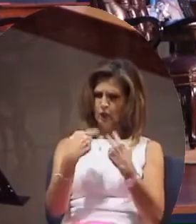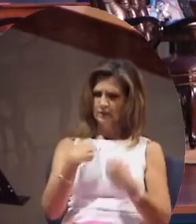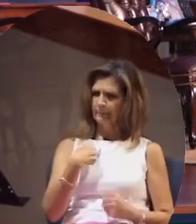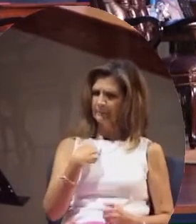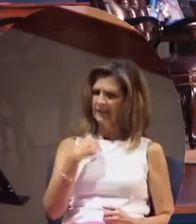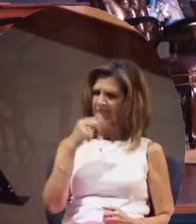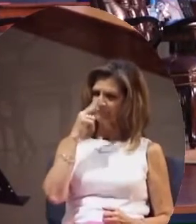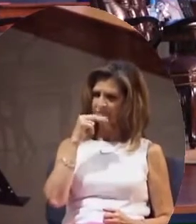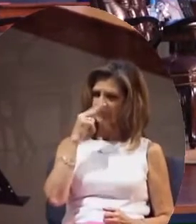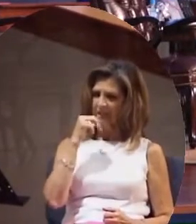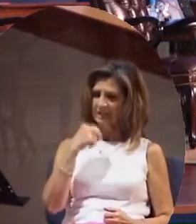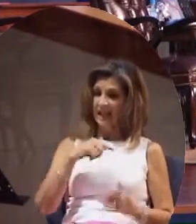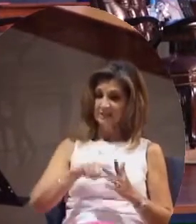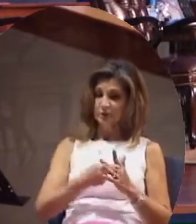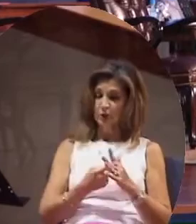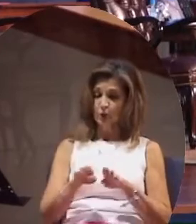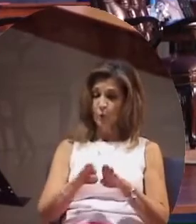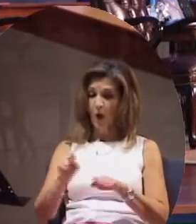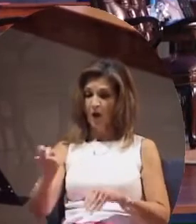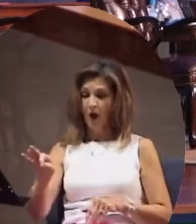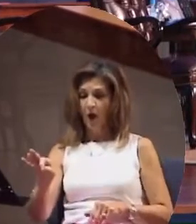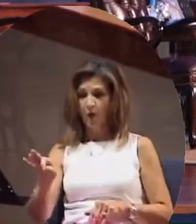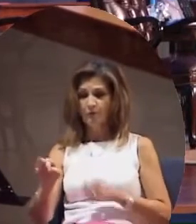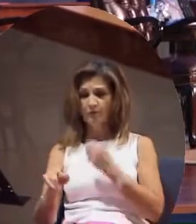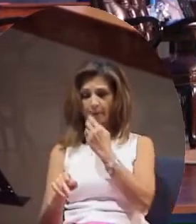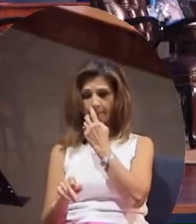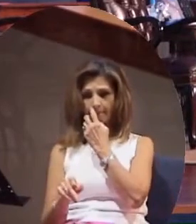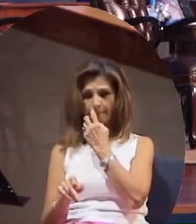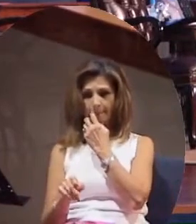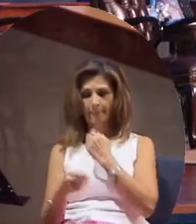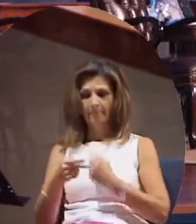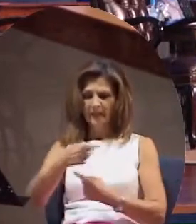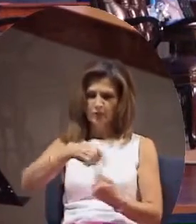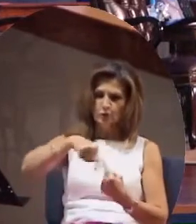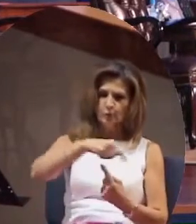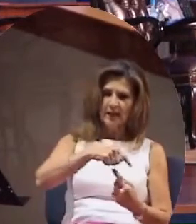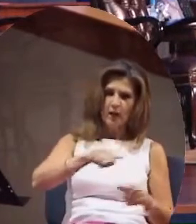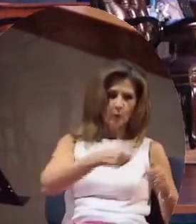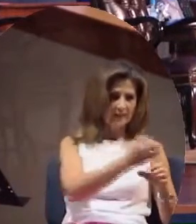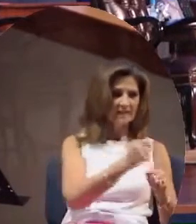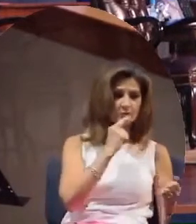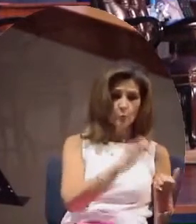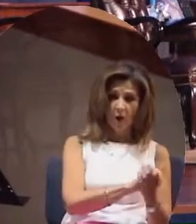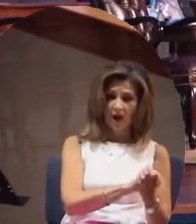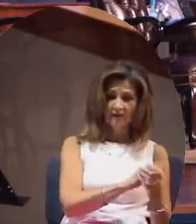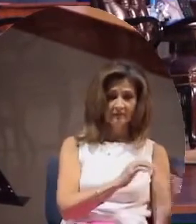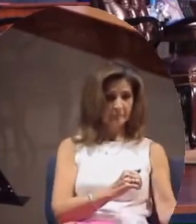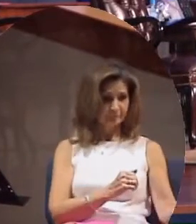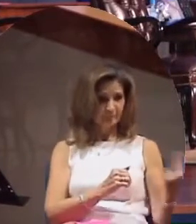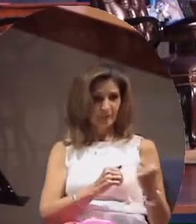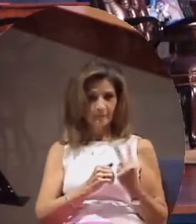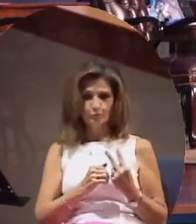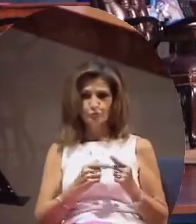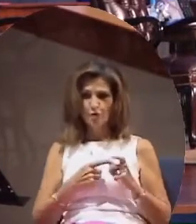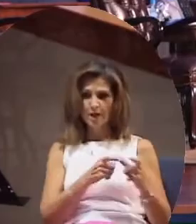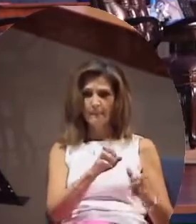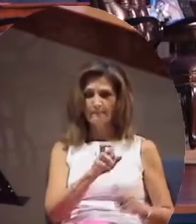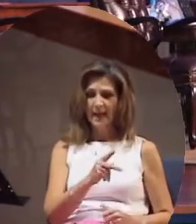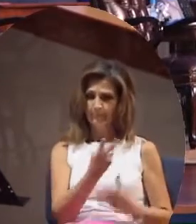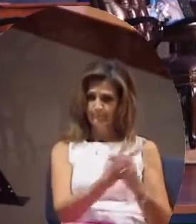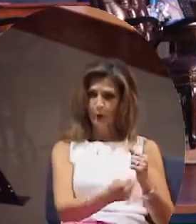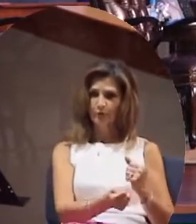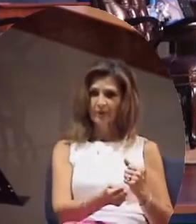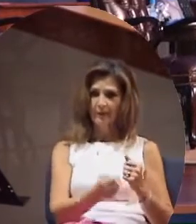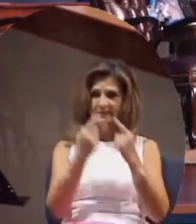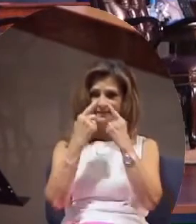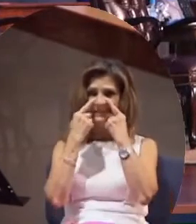real, real funny, and I started to walk off, and he turned and went and got his wife, and here they come running back. Both of